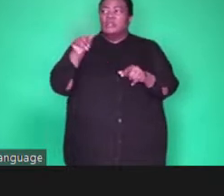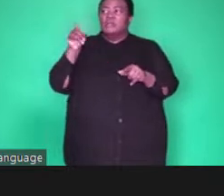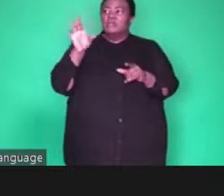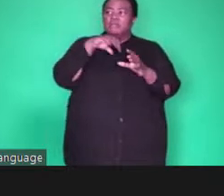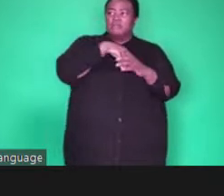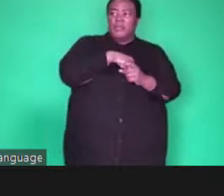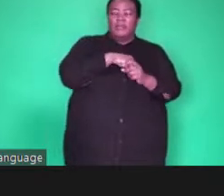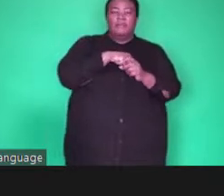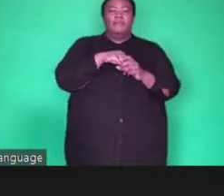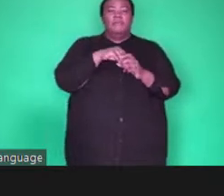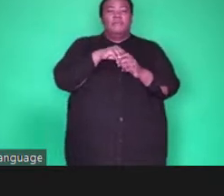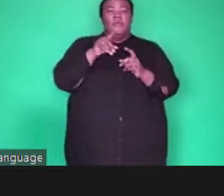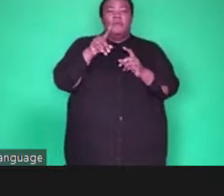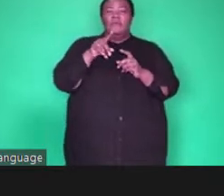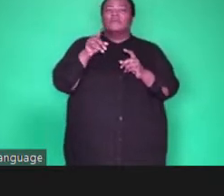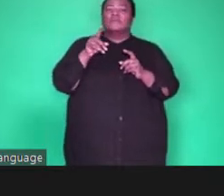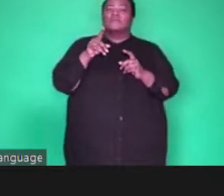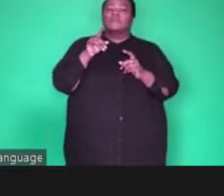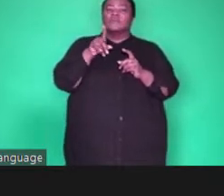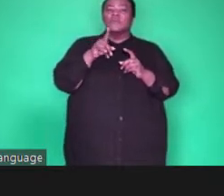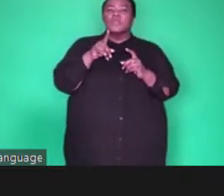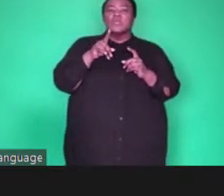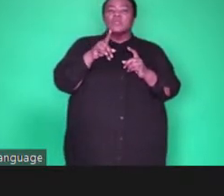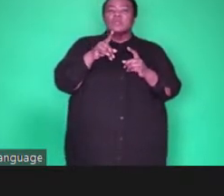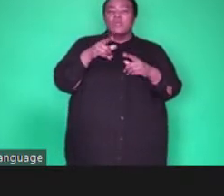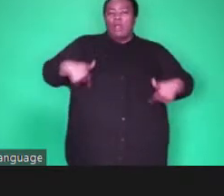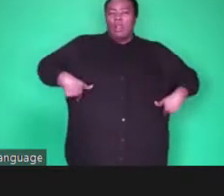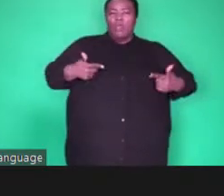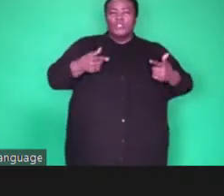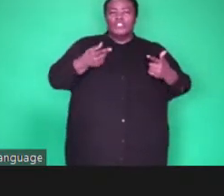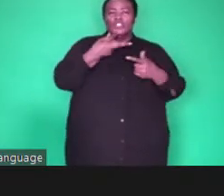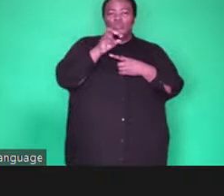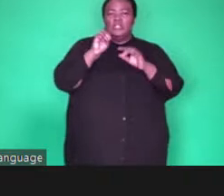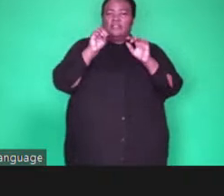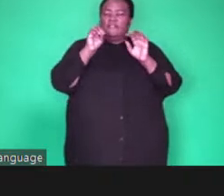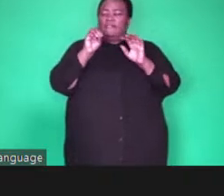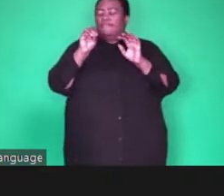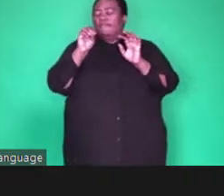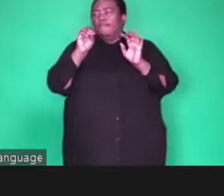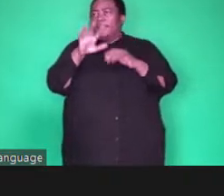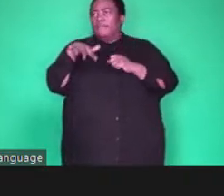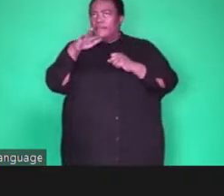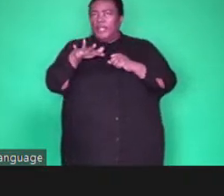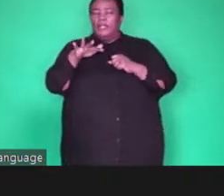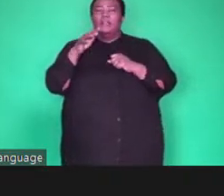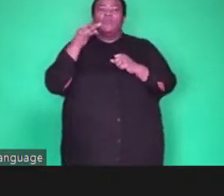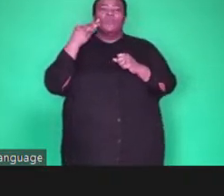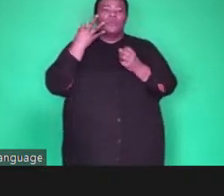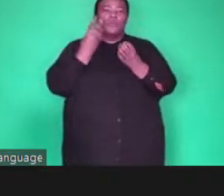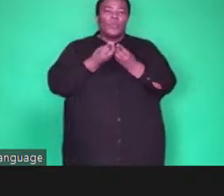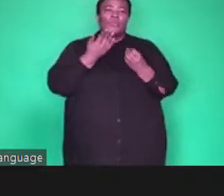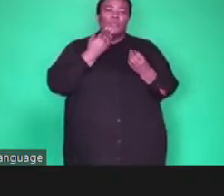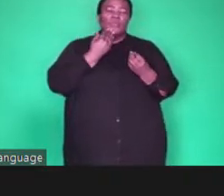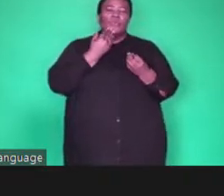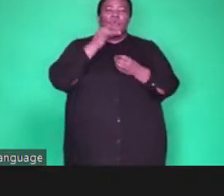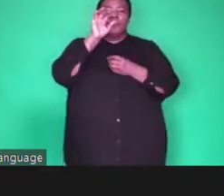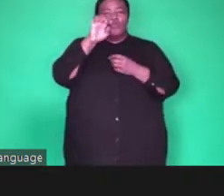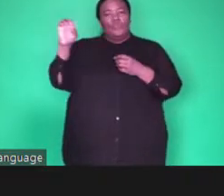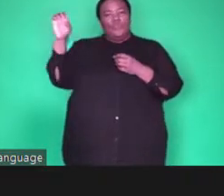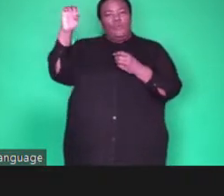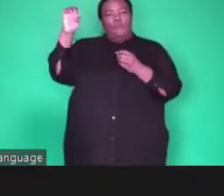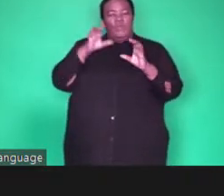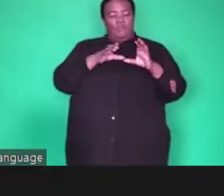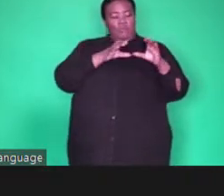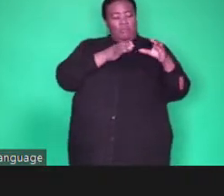Alliance, which is this initiative that we launched in 2015 with the European Commission Joint Research Center and now also the Governance Lab at New